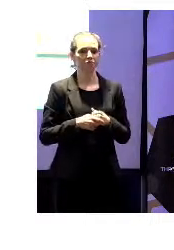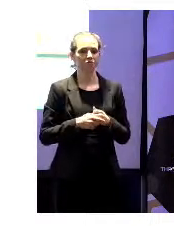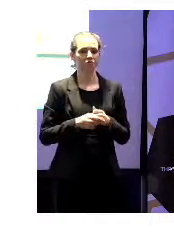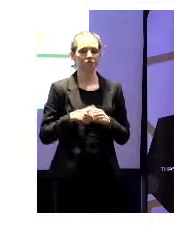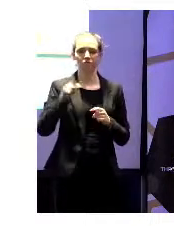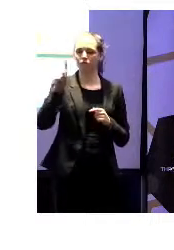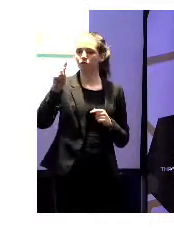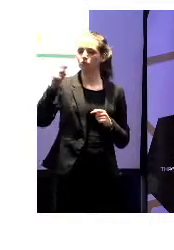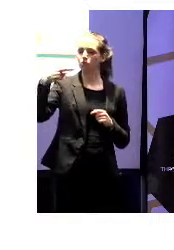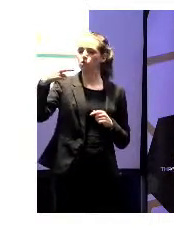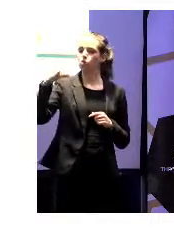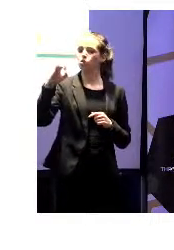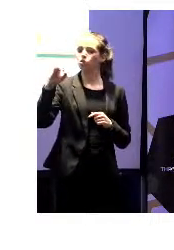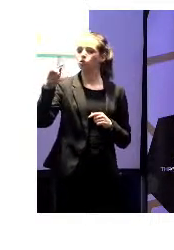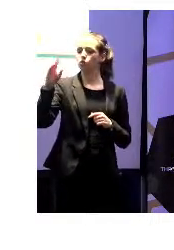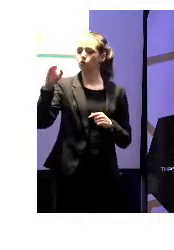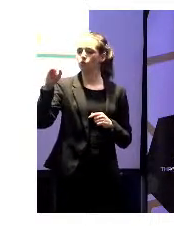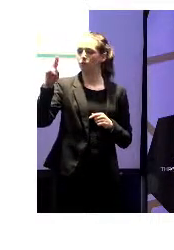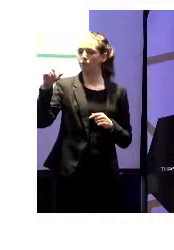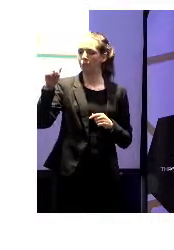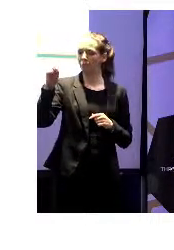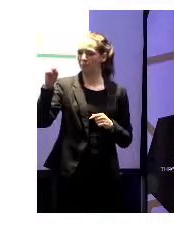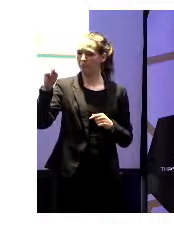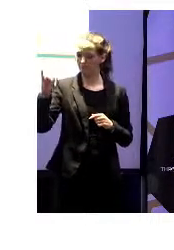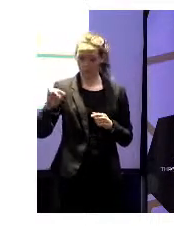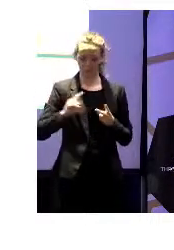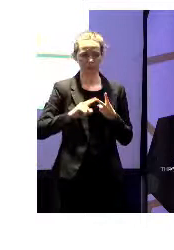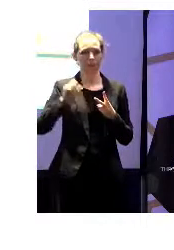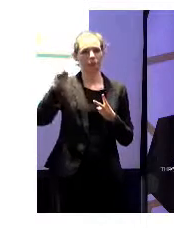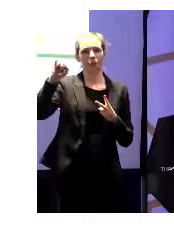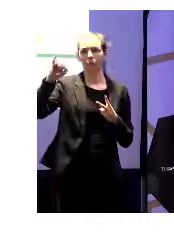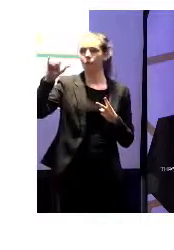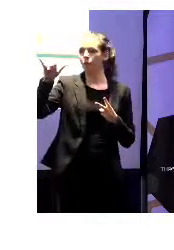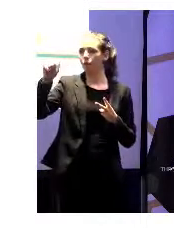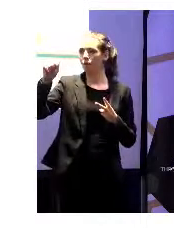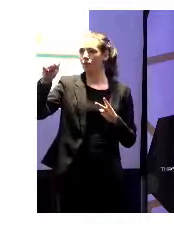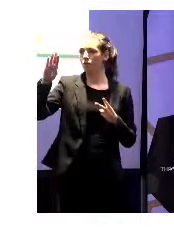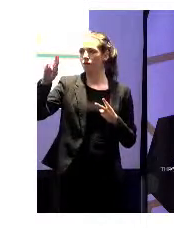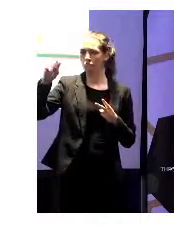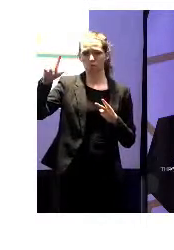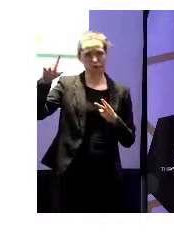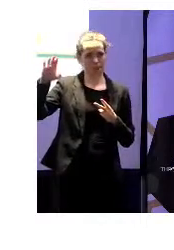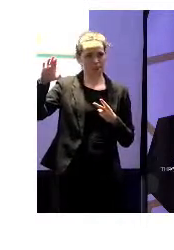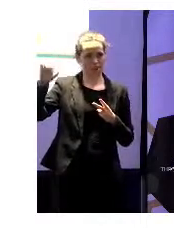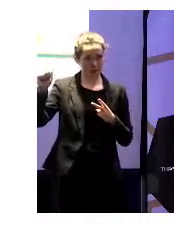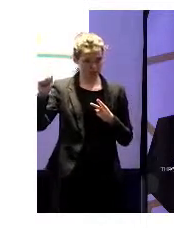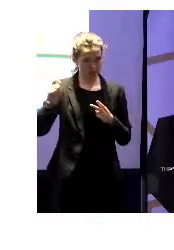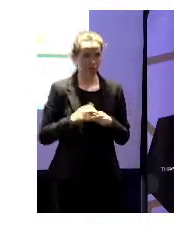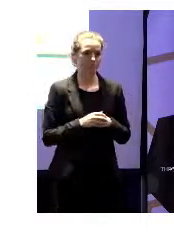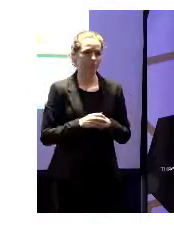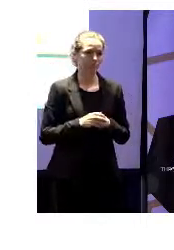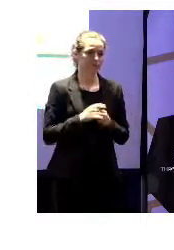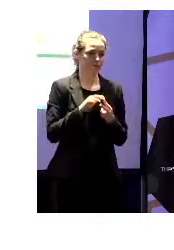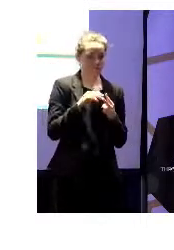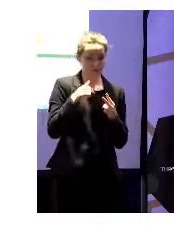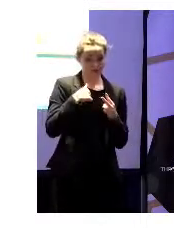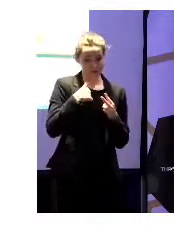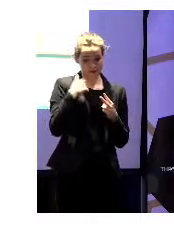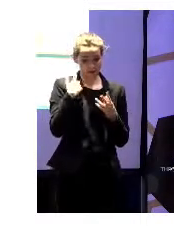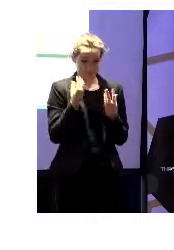Togozani, and also not knowing and being ignorant of what I should be